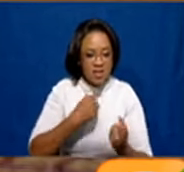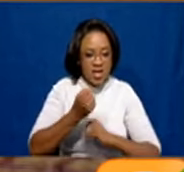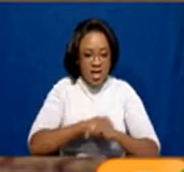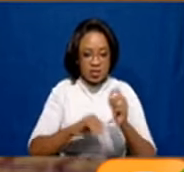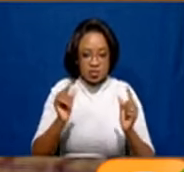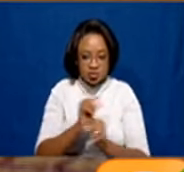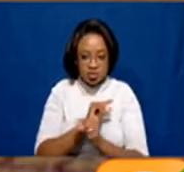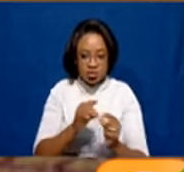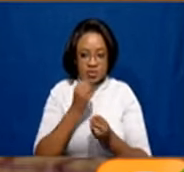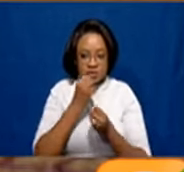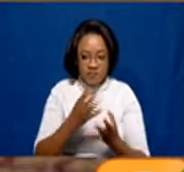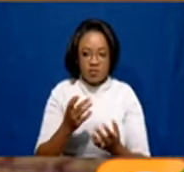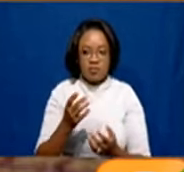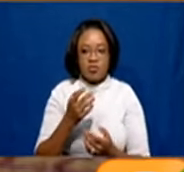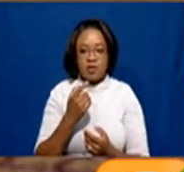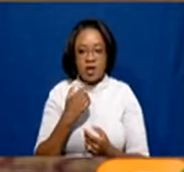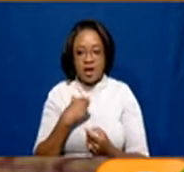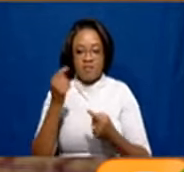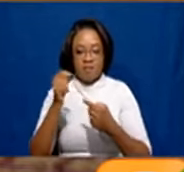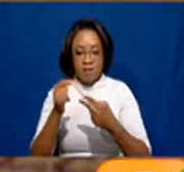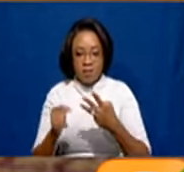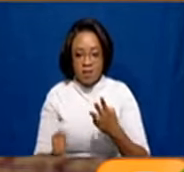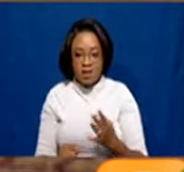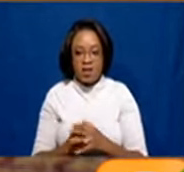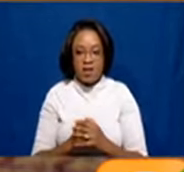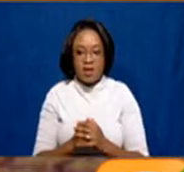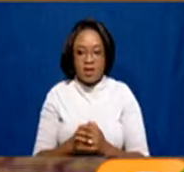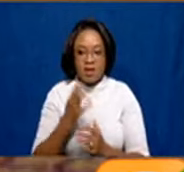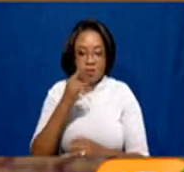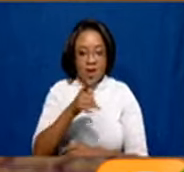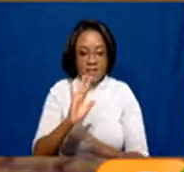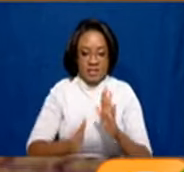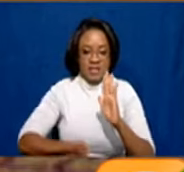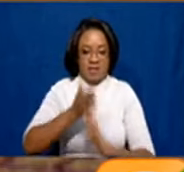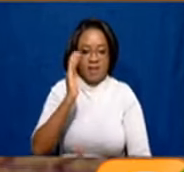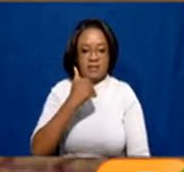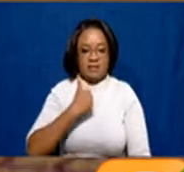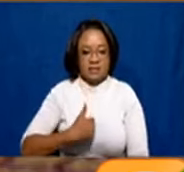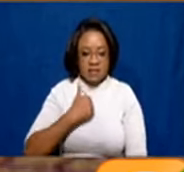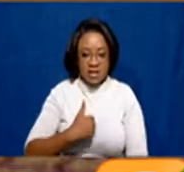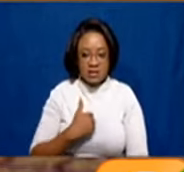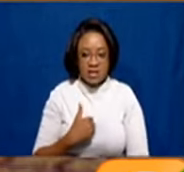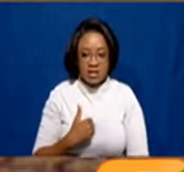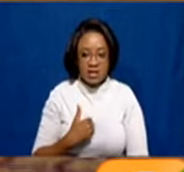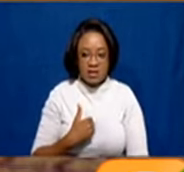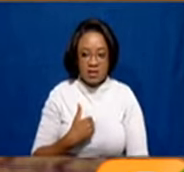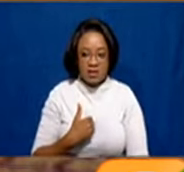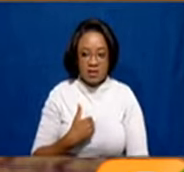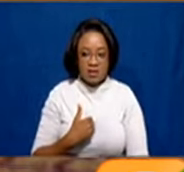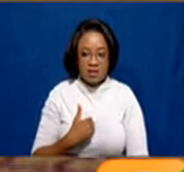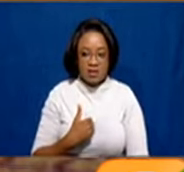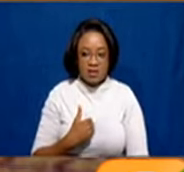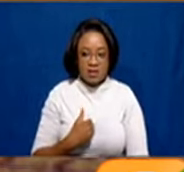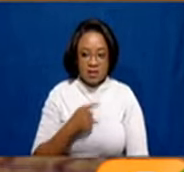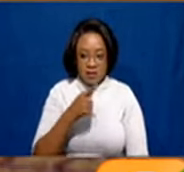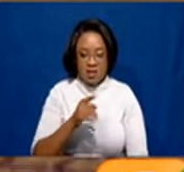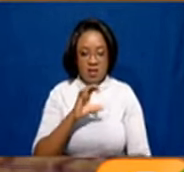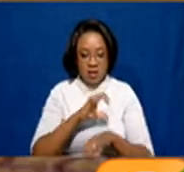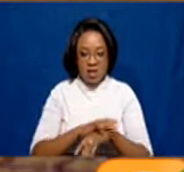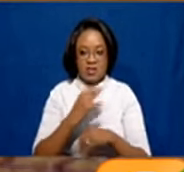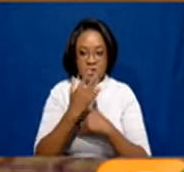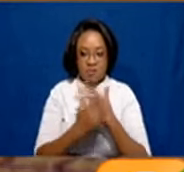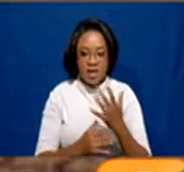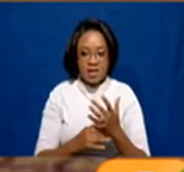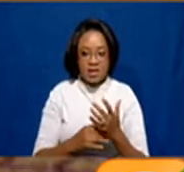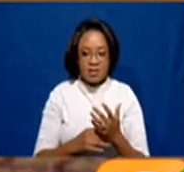immediately. I told the parastatal, this patient needs this blood because they're going for an emergency surgery. And the patient was able to get the blood.